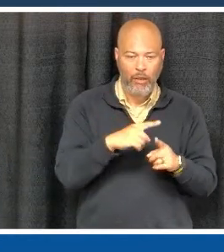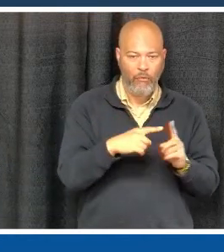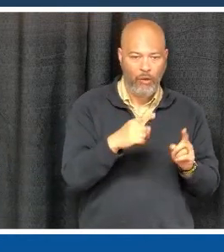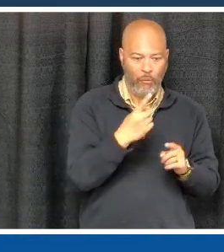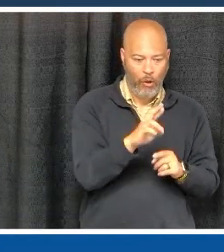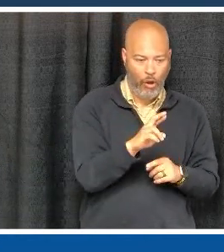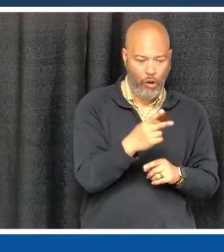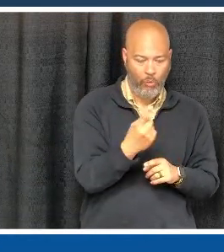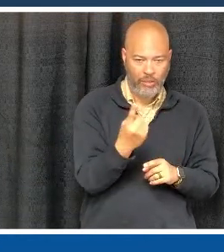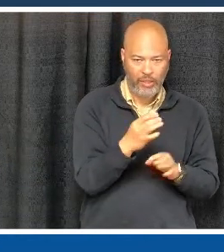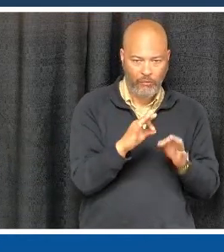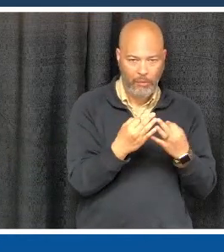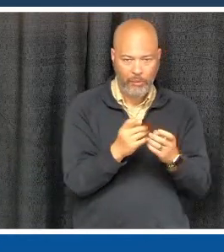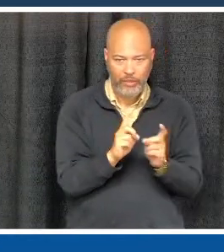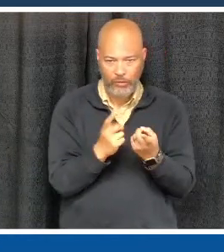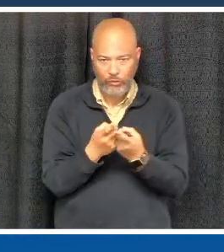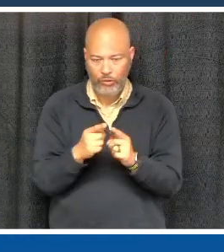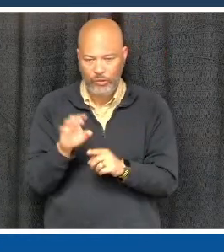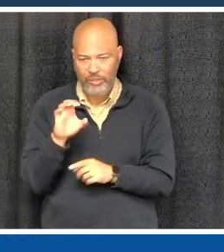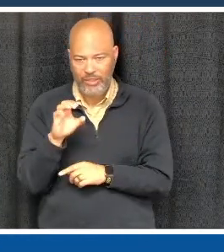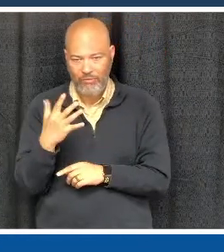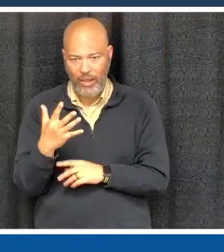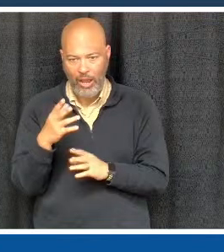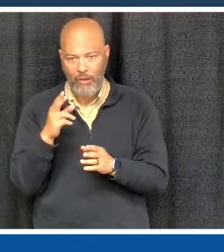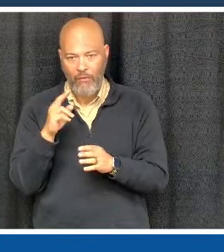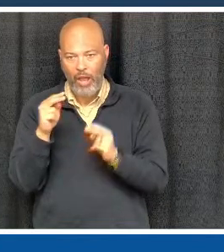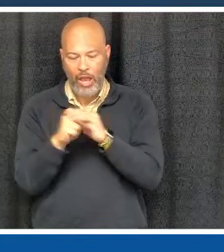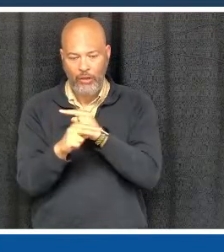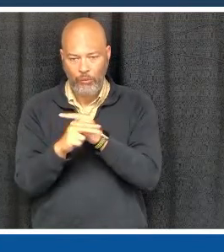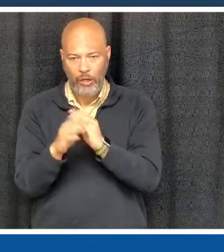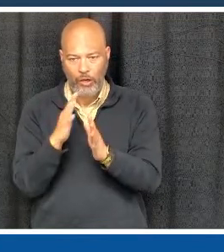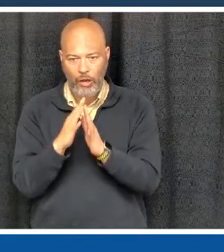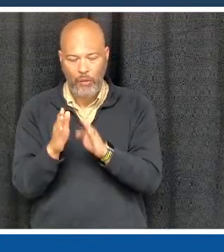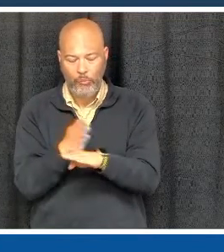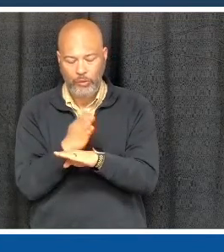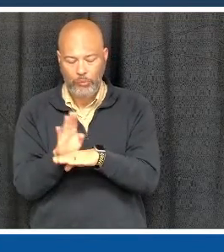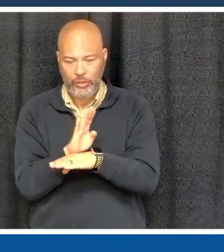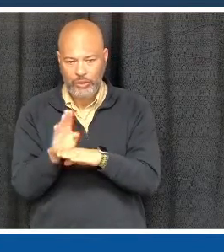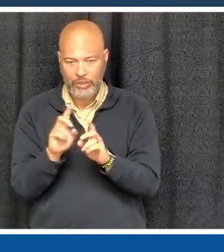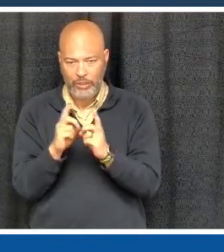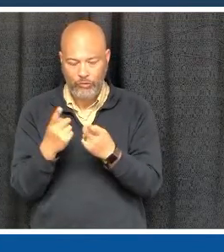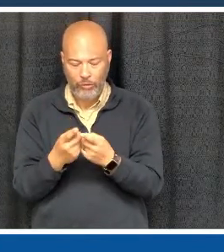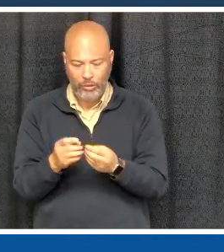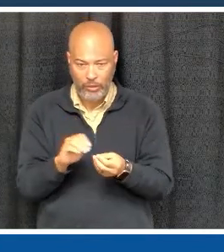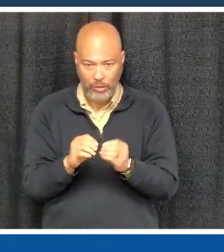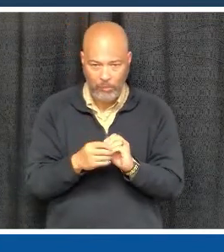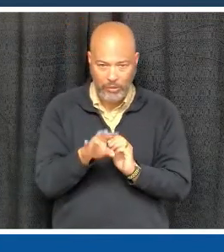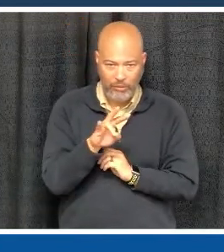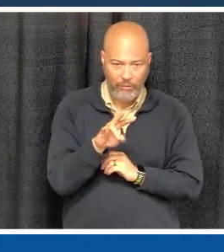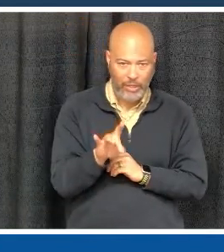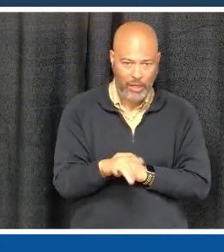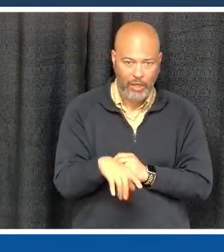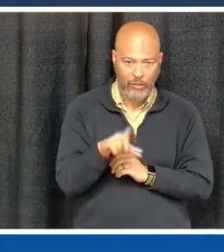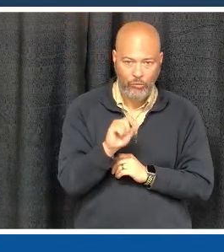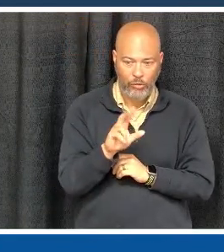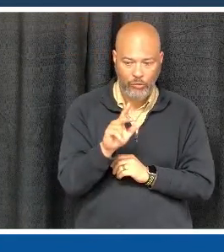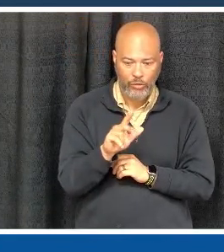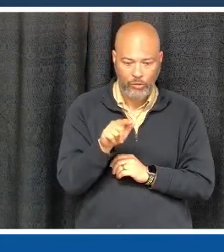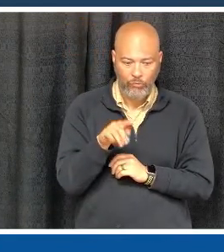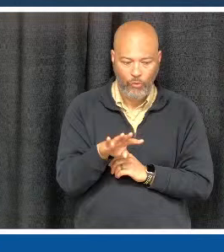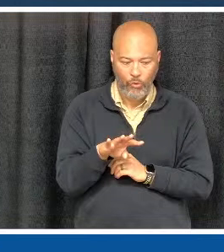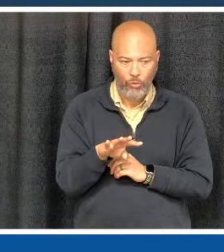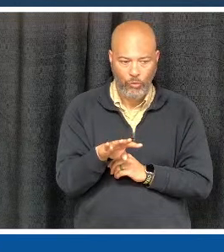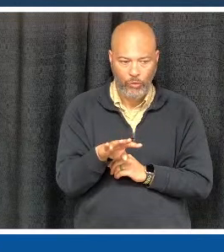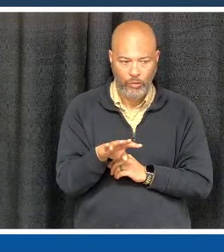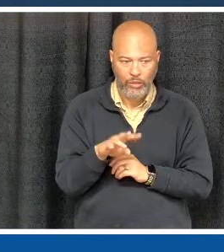Single Family Residential District to C5 Highway and Arterial Commercial District. Ordinance 78,